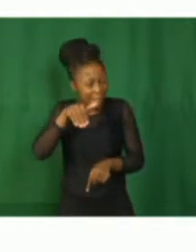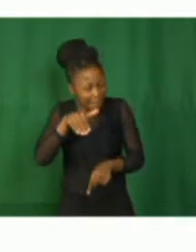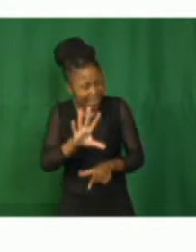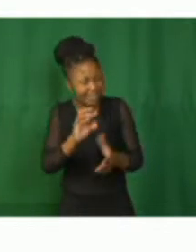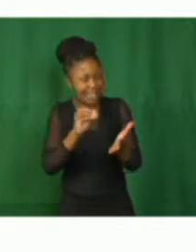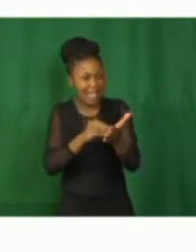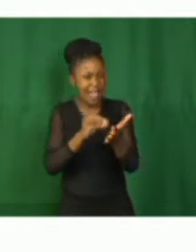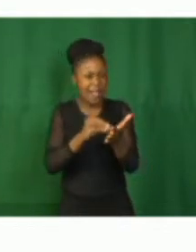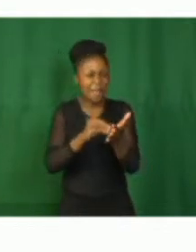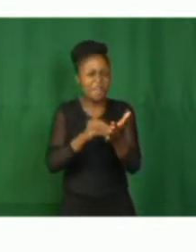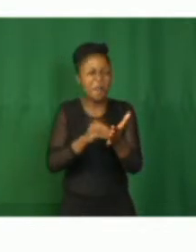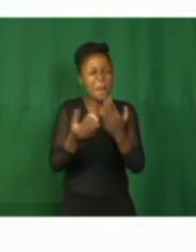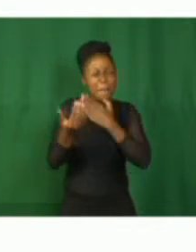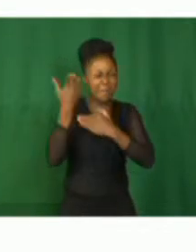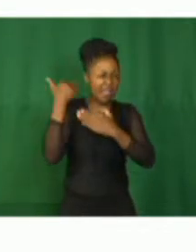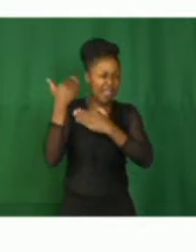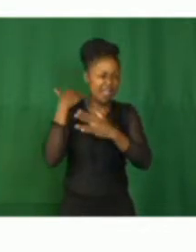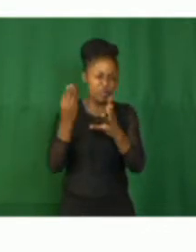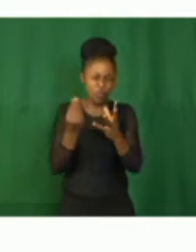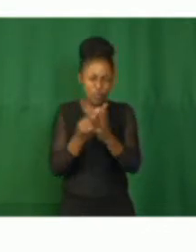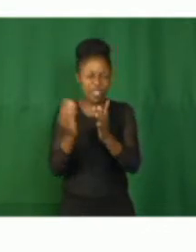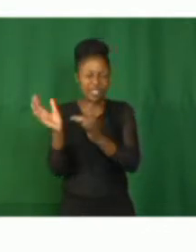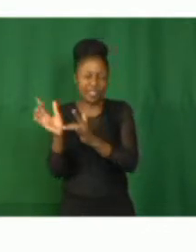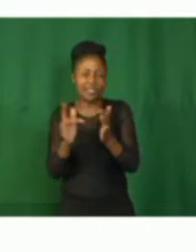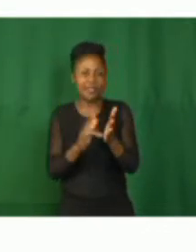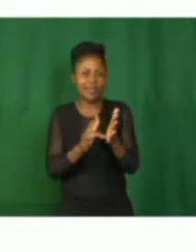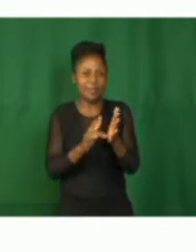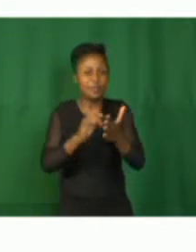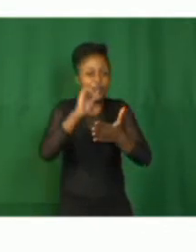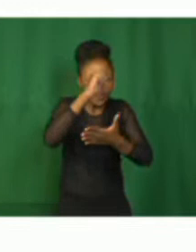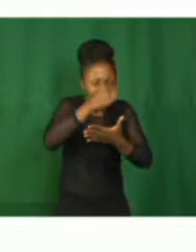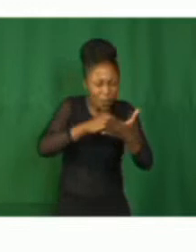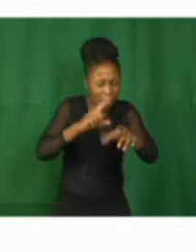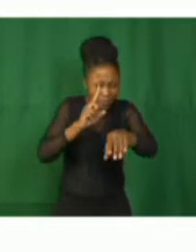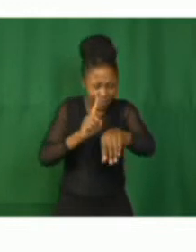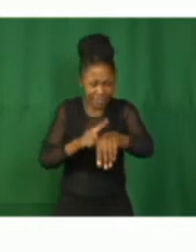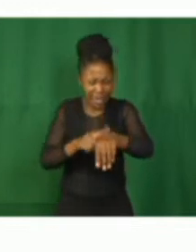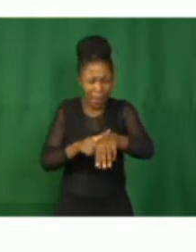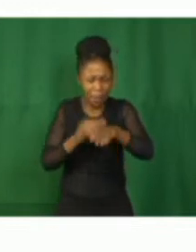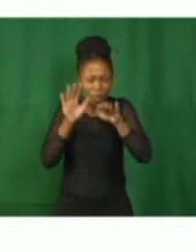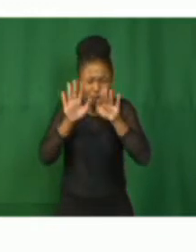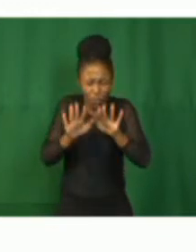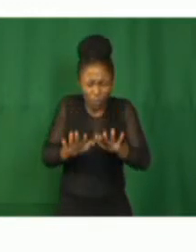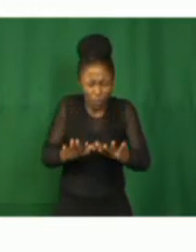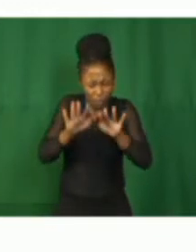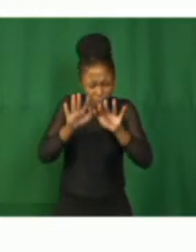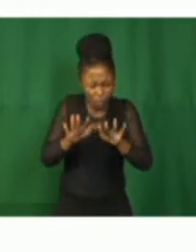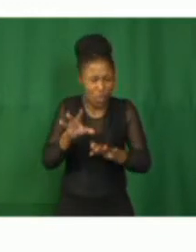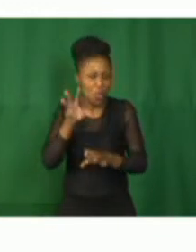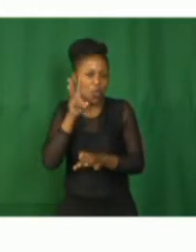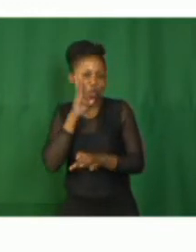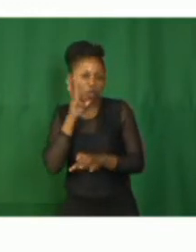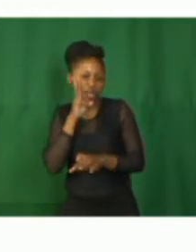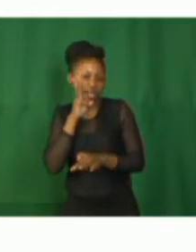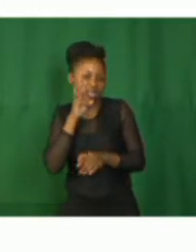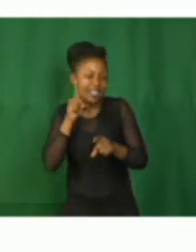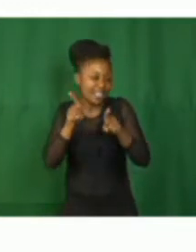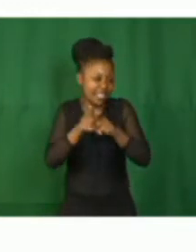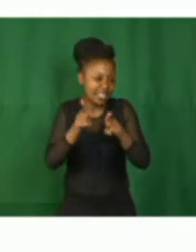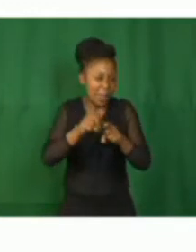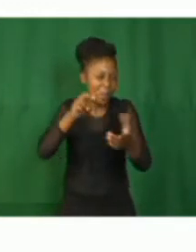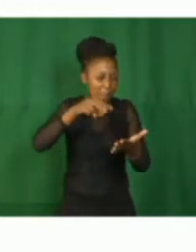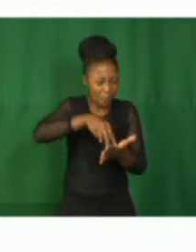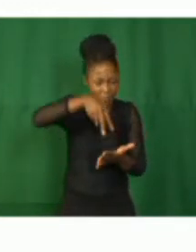them together with Jesus from the baptism of John the Baptist up to the ascension